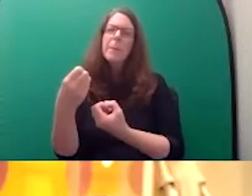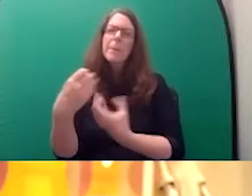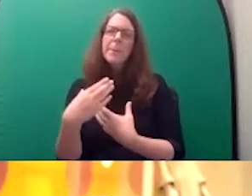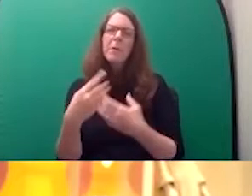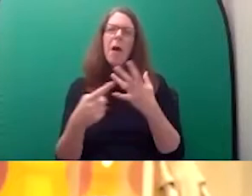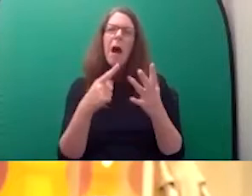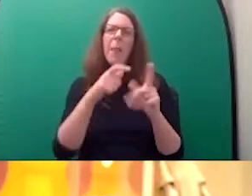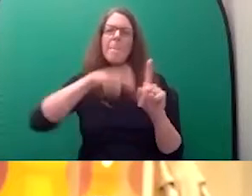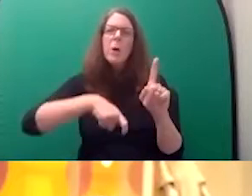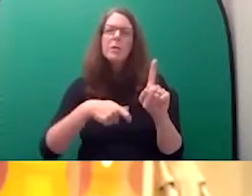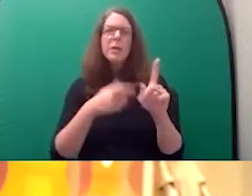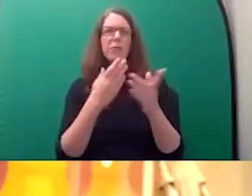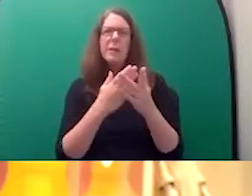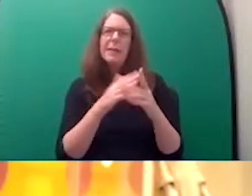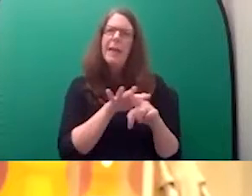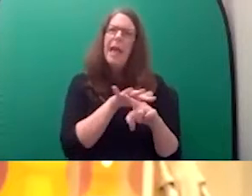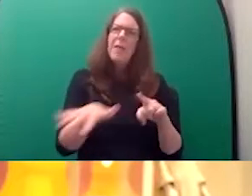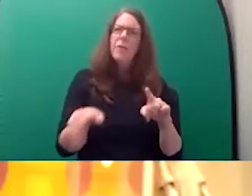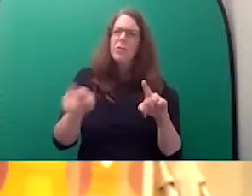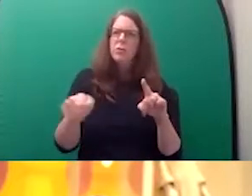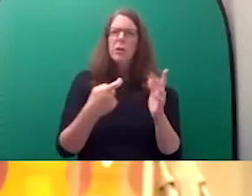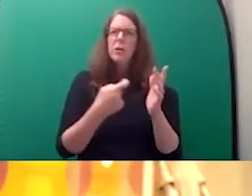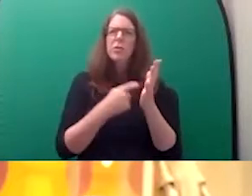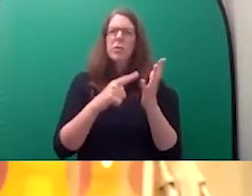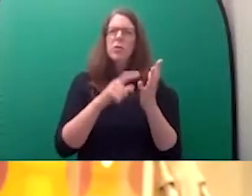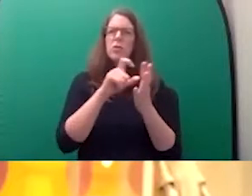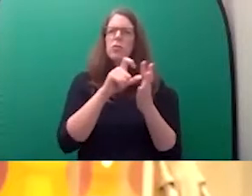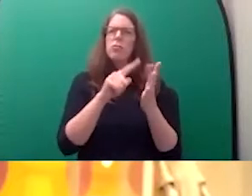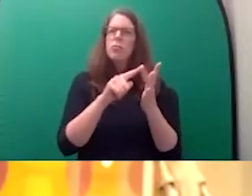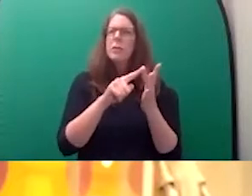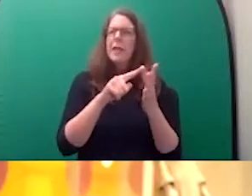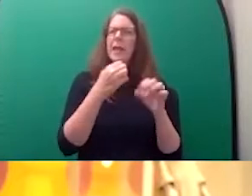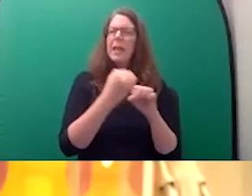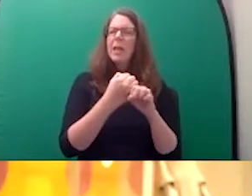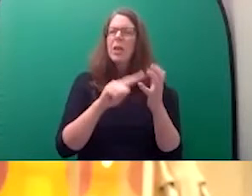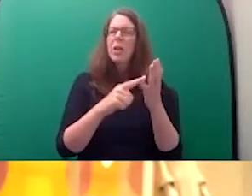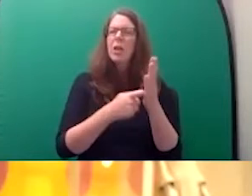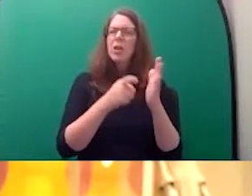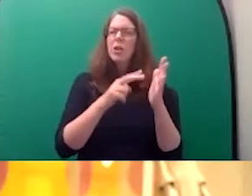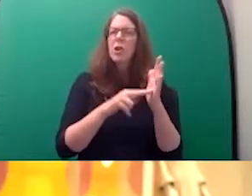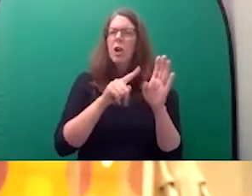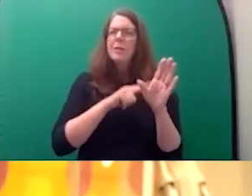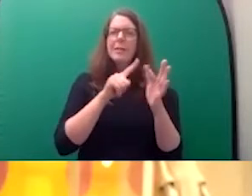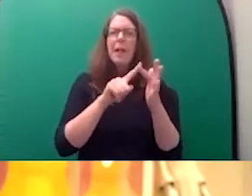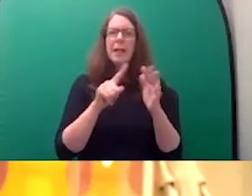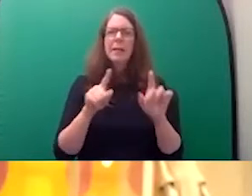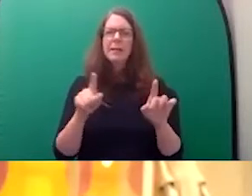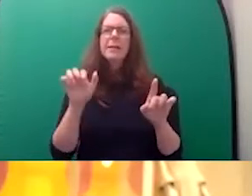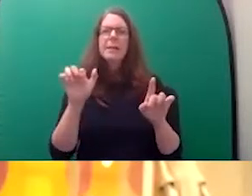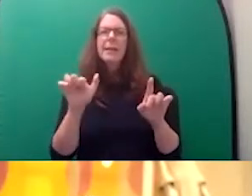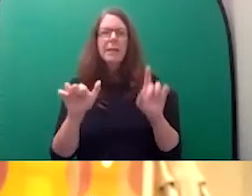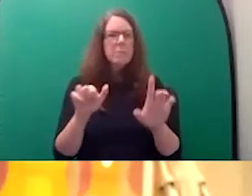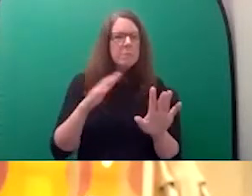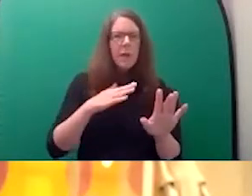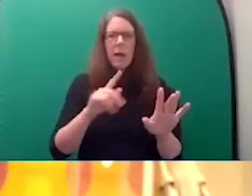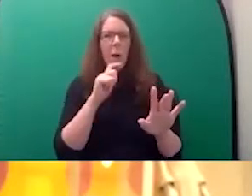okay to mention, Rudy Gernreich, but also how you work also with, I'll just skip through a few, because